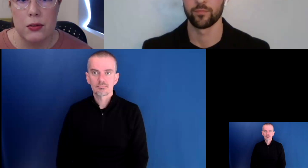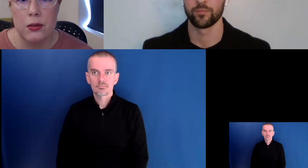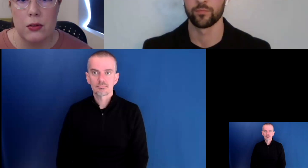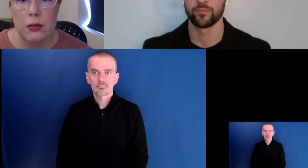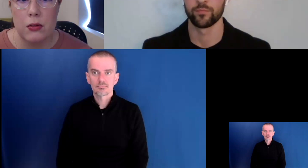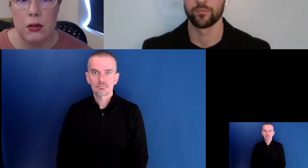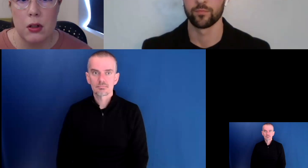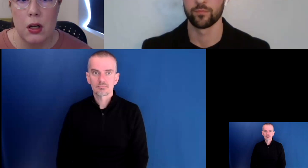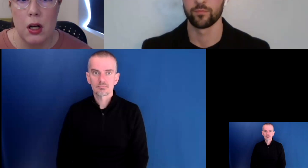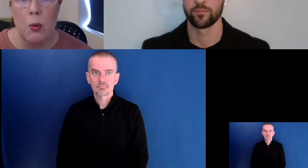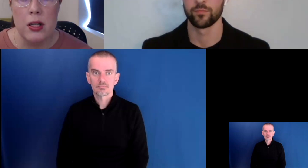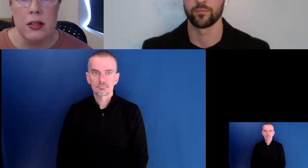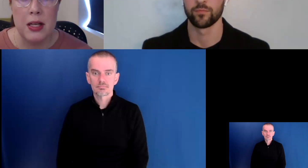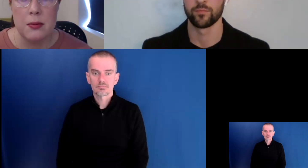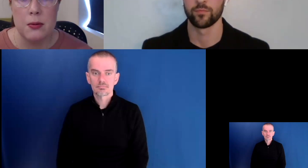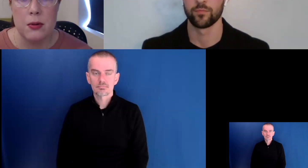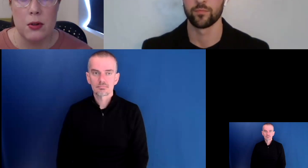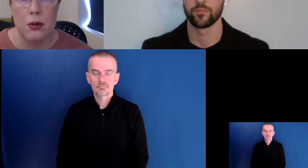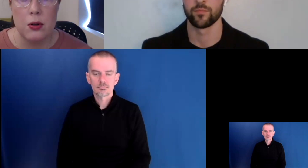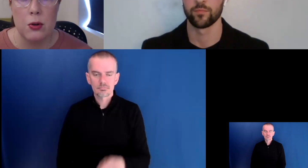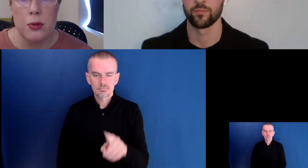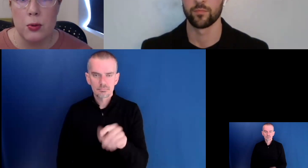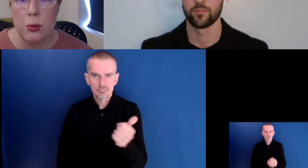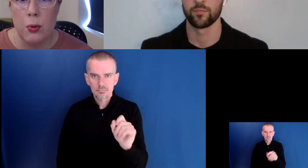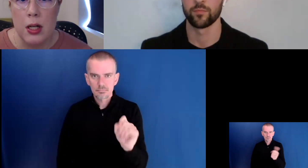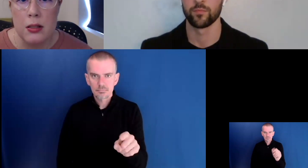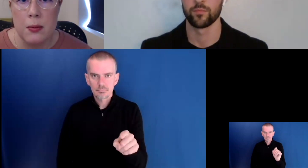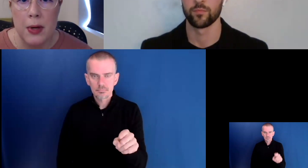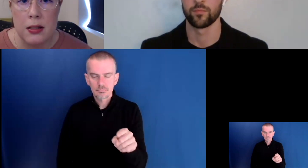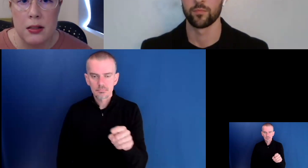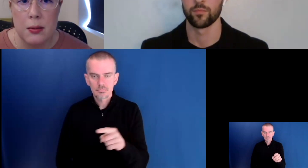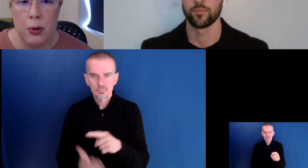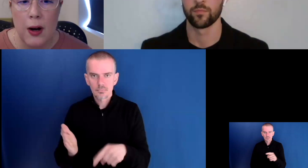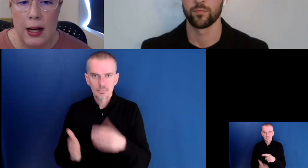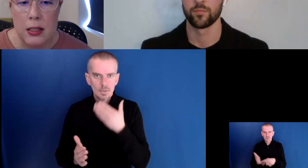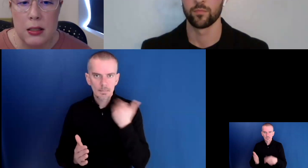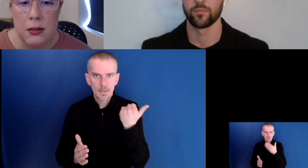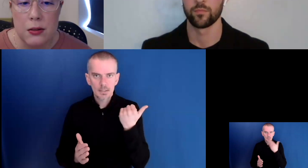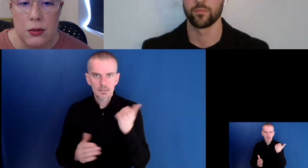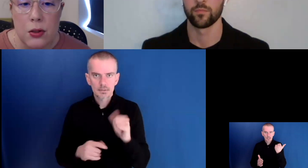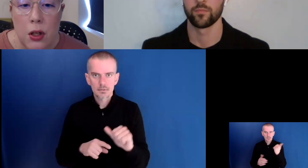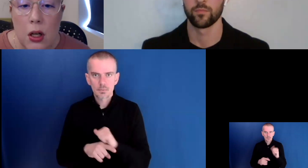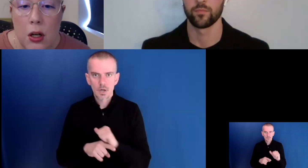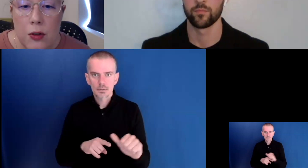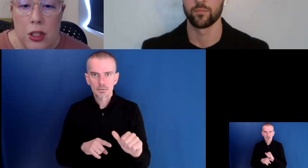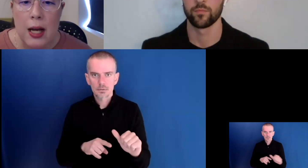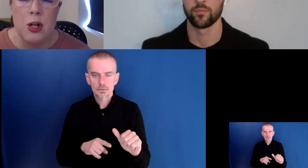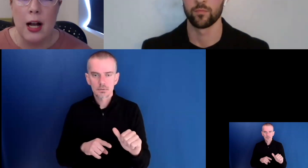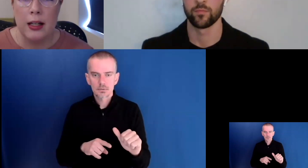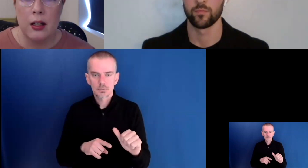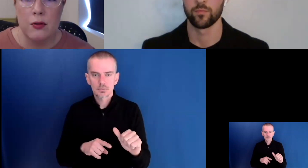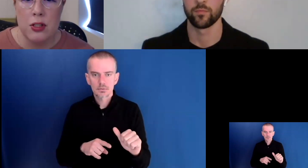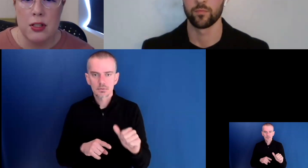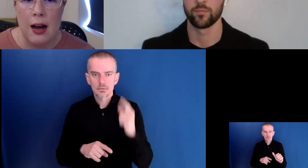Right. What is the best, what is the best practice for